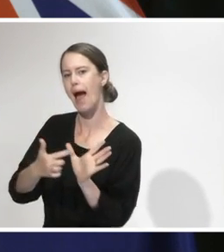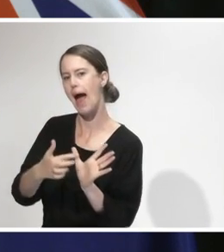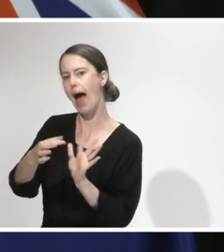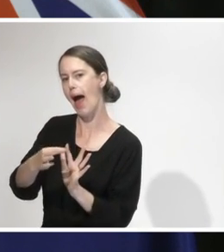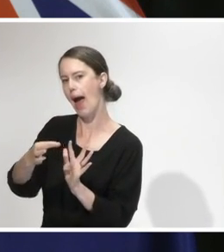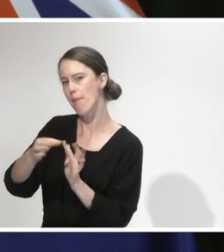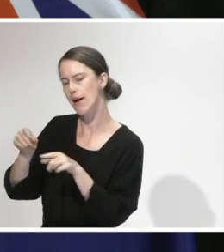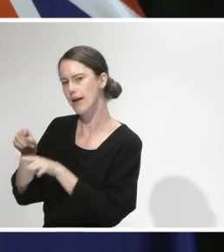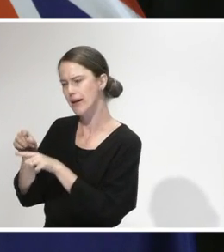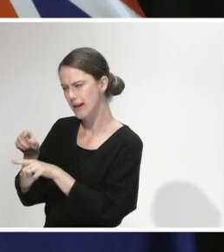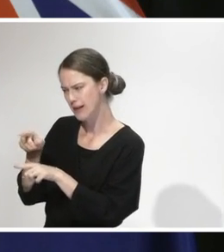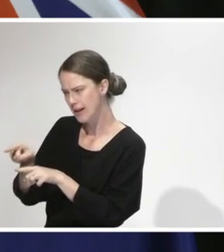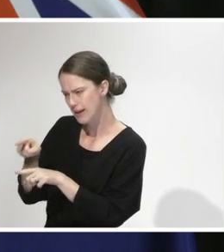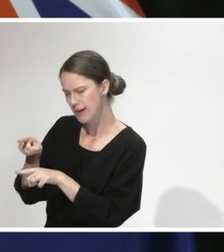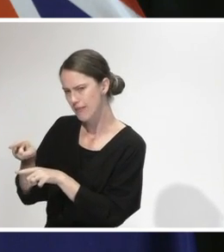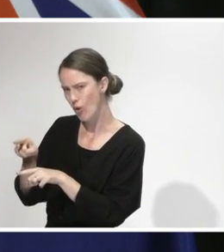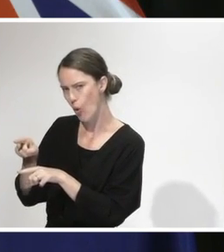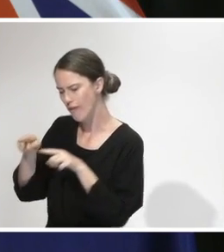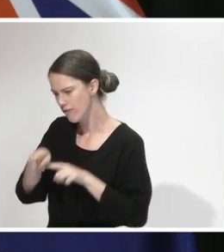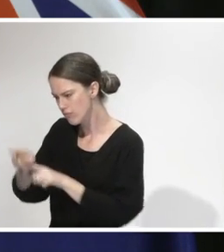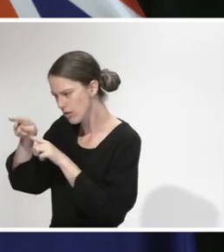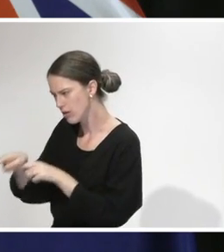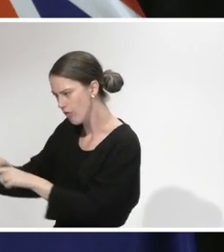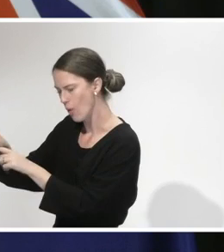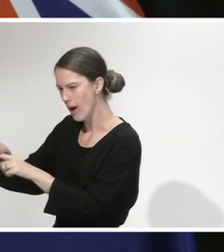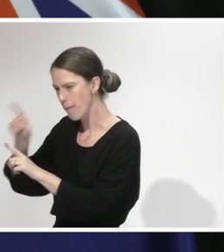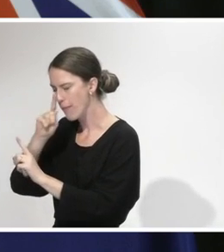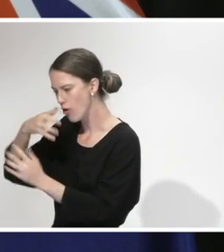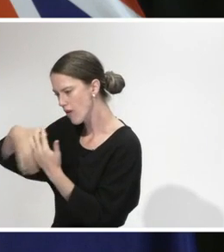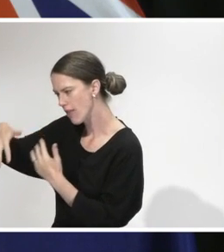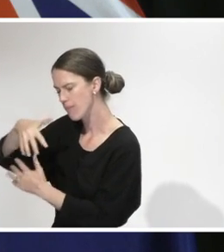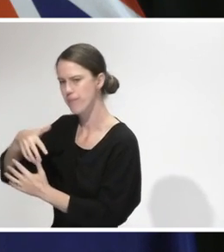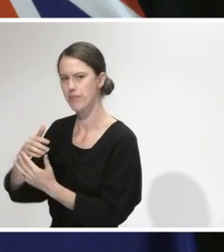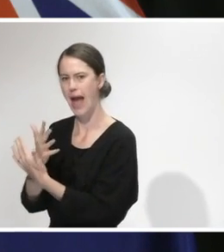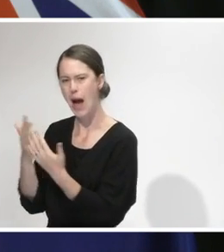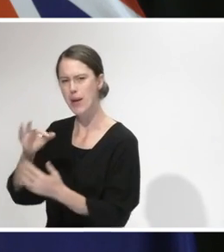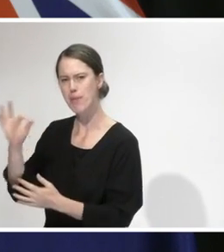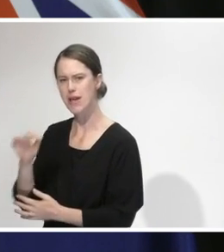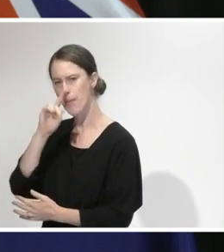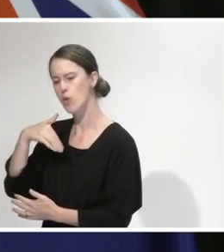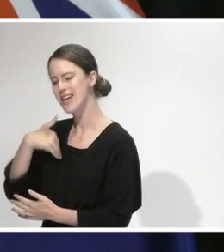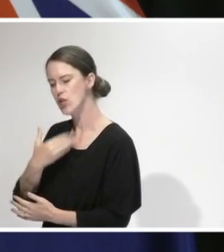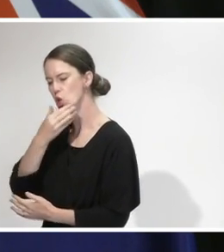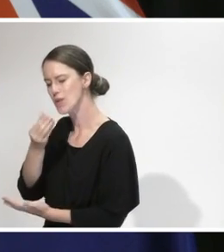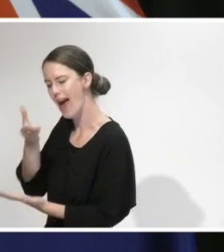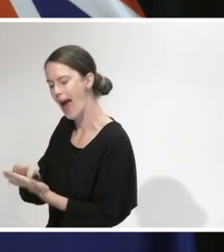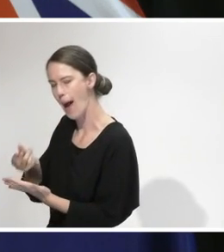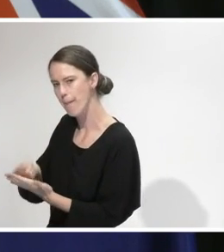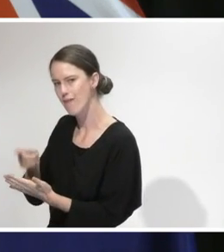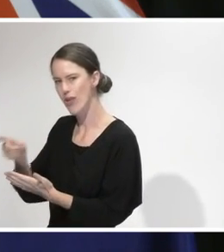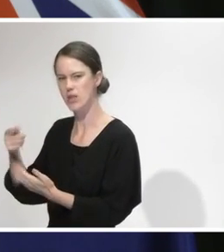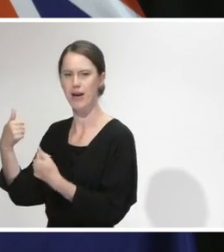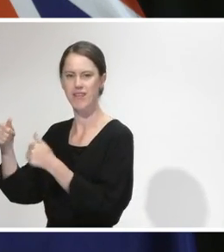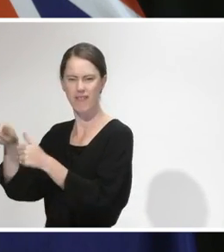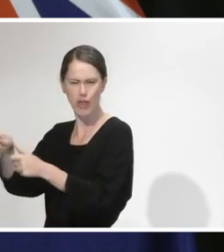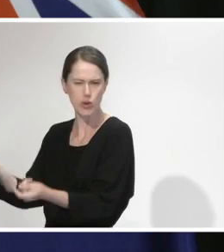going to test, do a lot of that contact tracing for you through Bluetooth. How many % of people would need to take up that app, in your view, for that to be